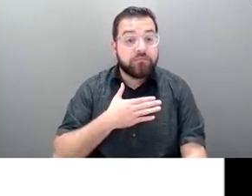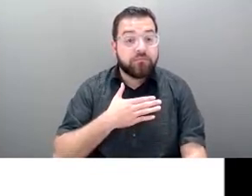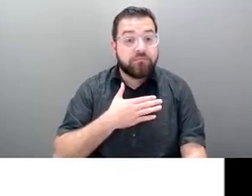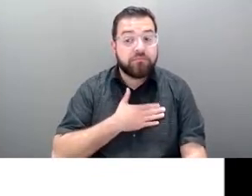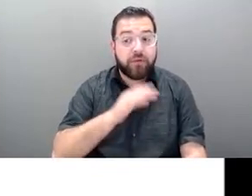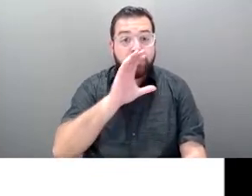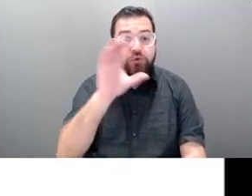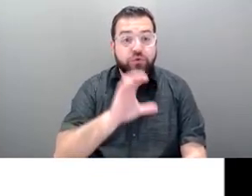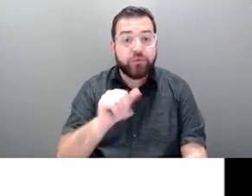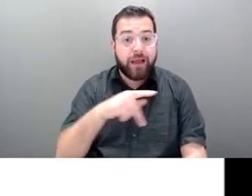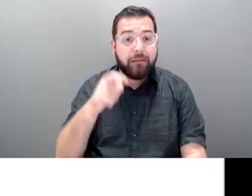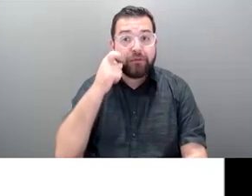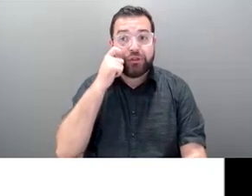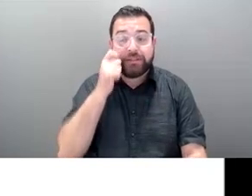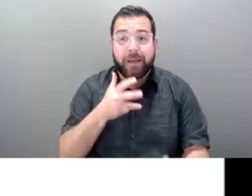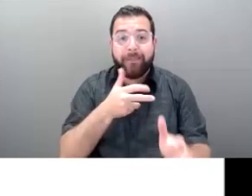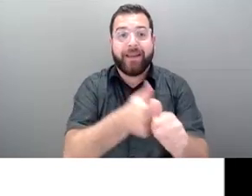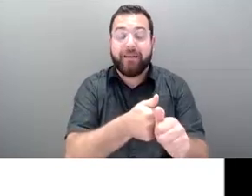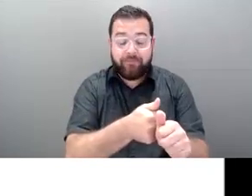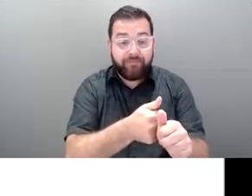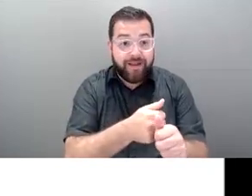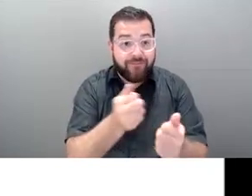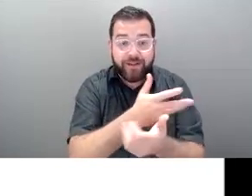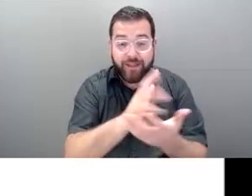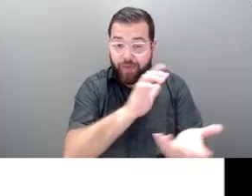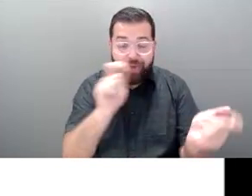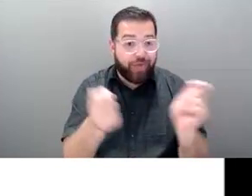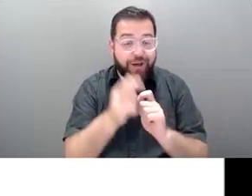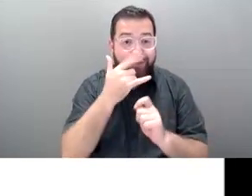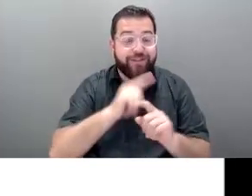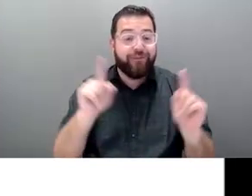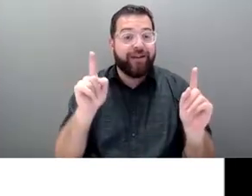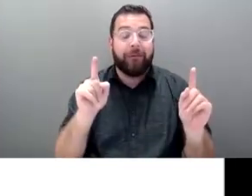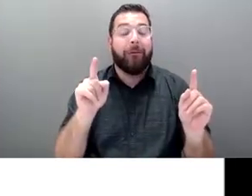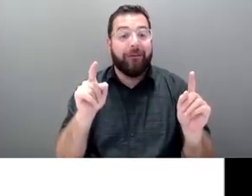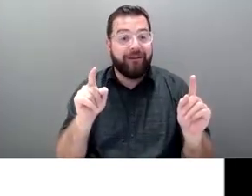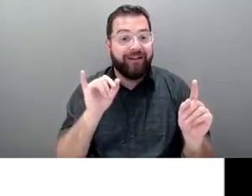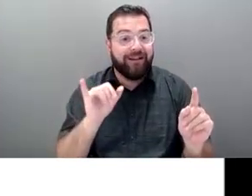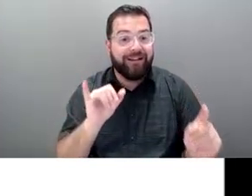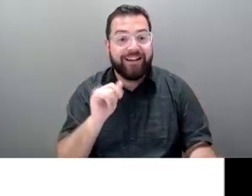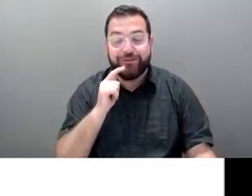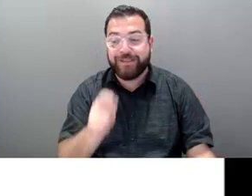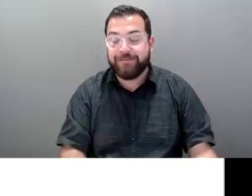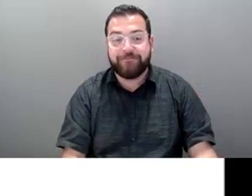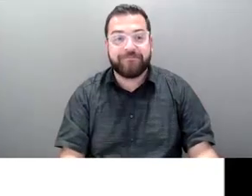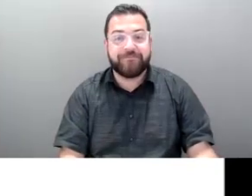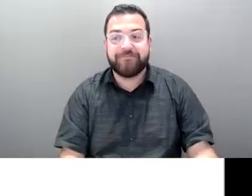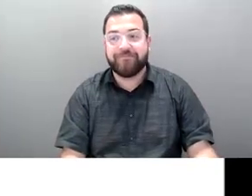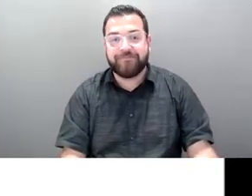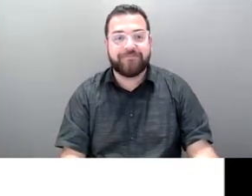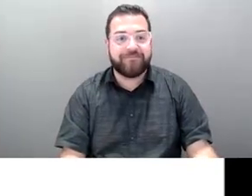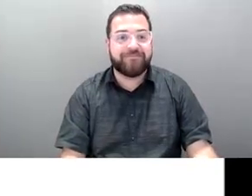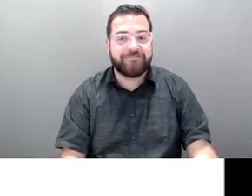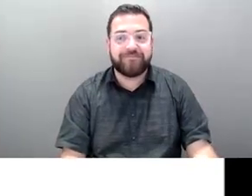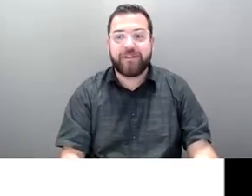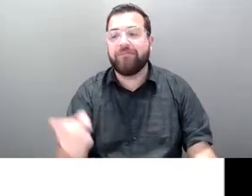Chat looks different. Okay, it's happening. It's happening. Yeah, so you can always do it a second time and do a